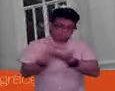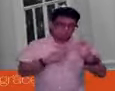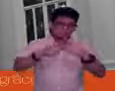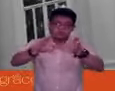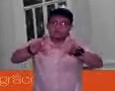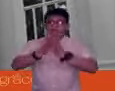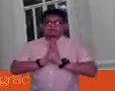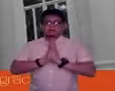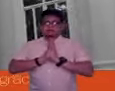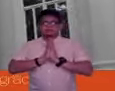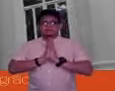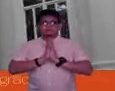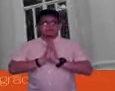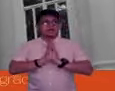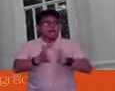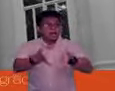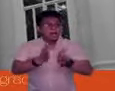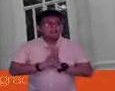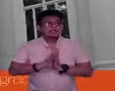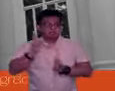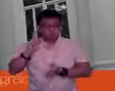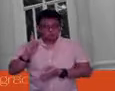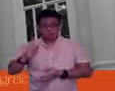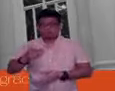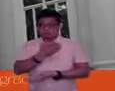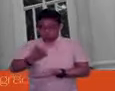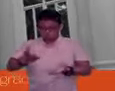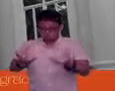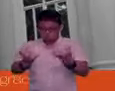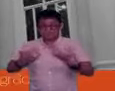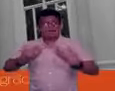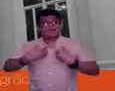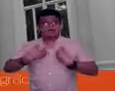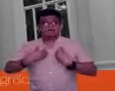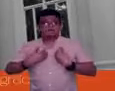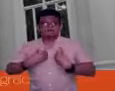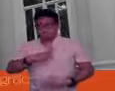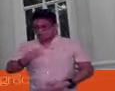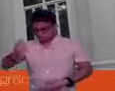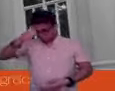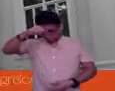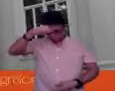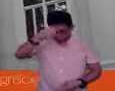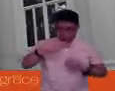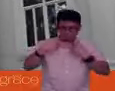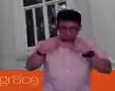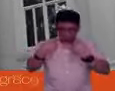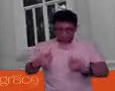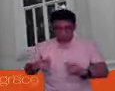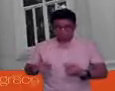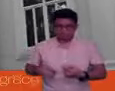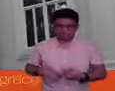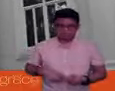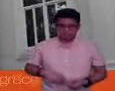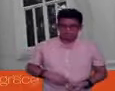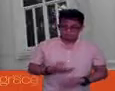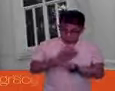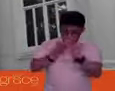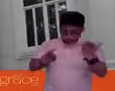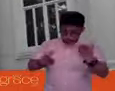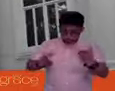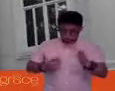Ginoo. Ask what shall I give thee. Unya, Solomon said, thou